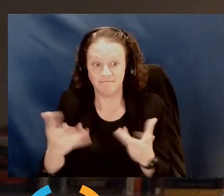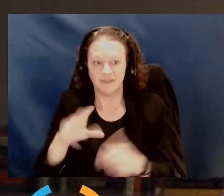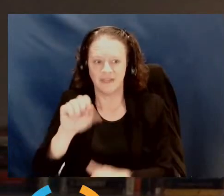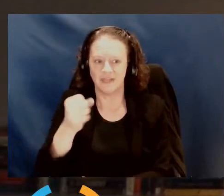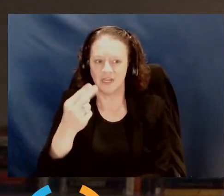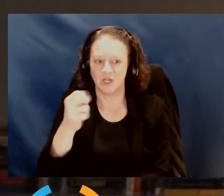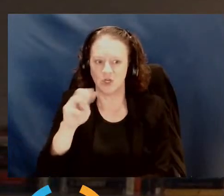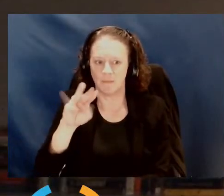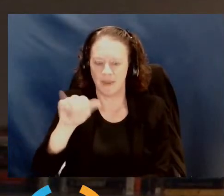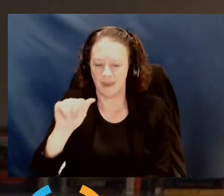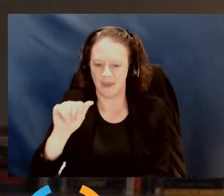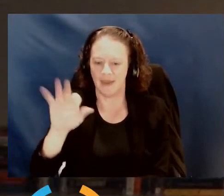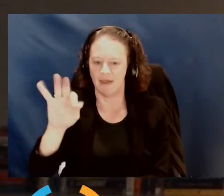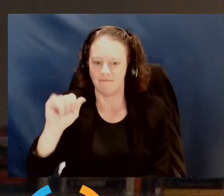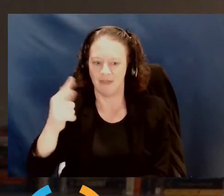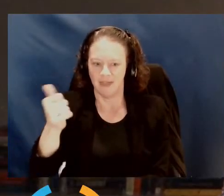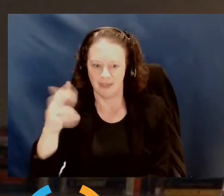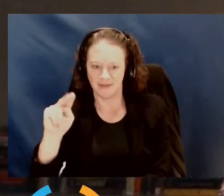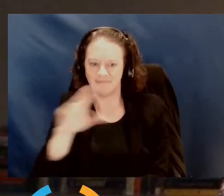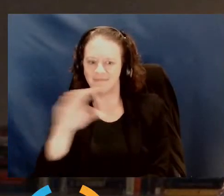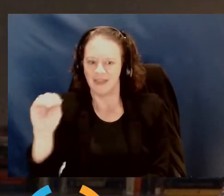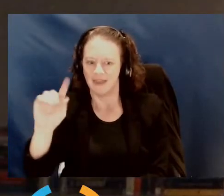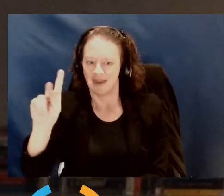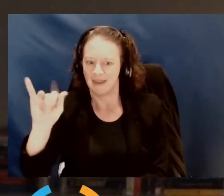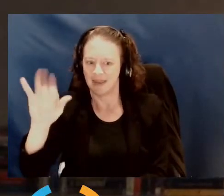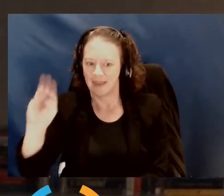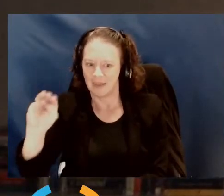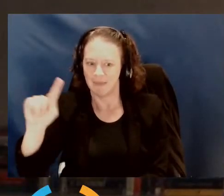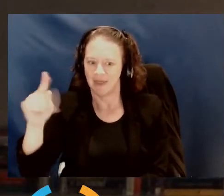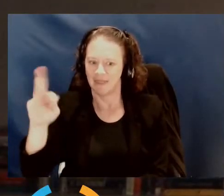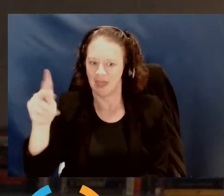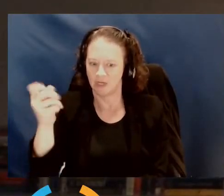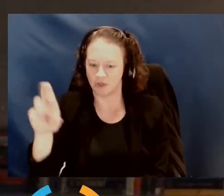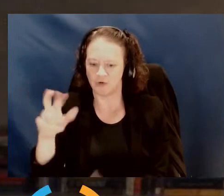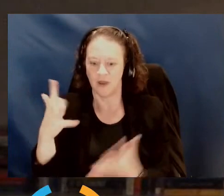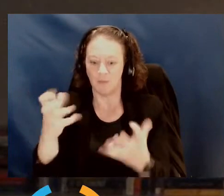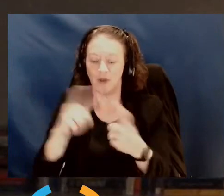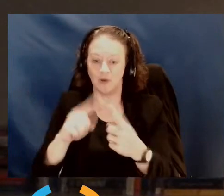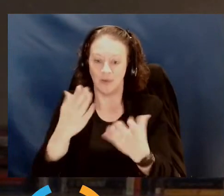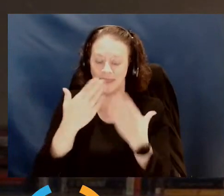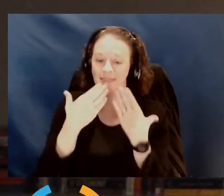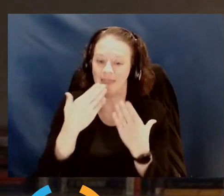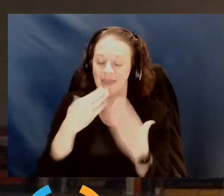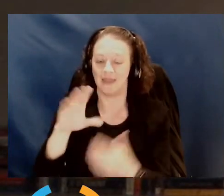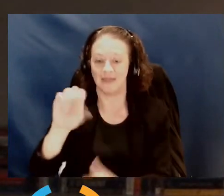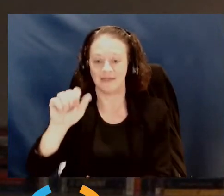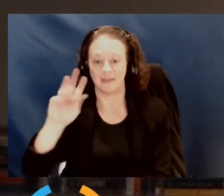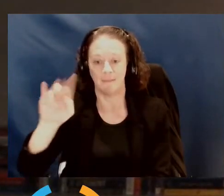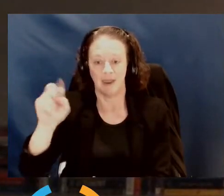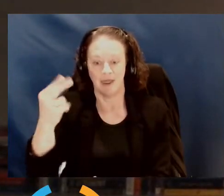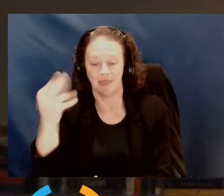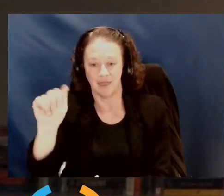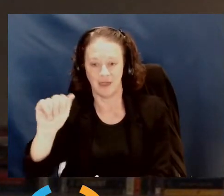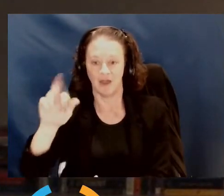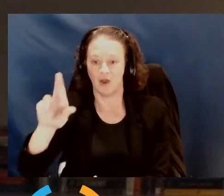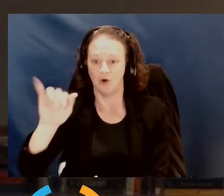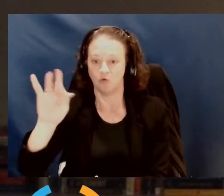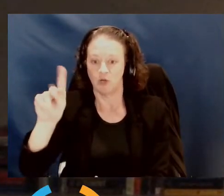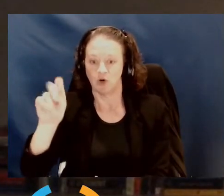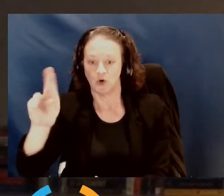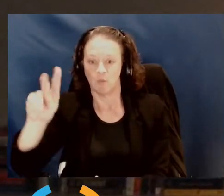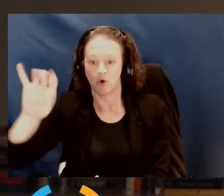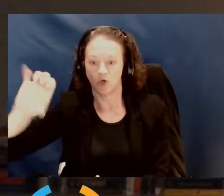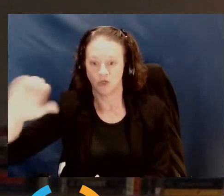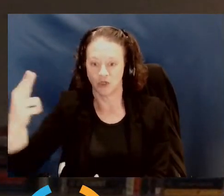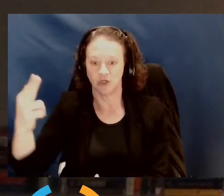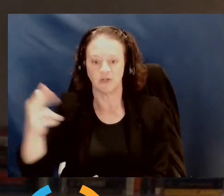debate, Samantha Ritterbush, and I want to say thank you to the entire program committee for working so hard to